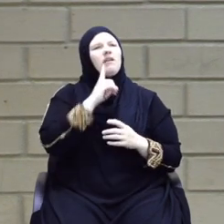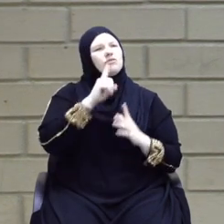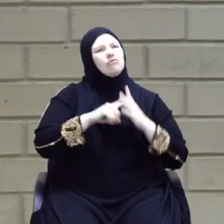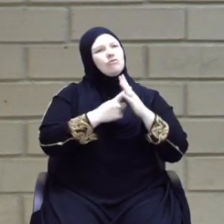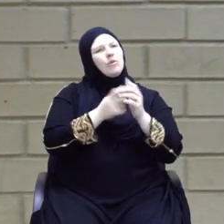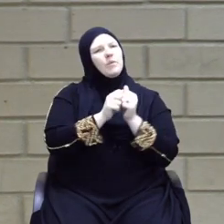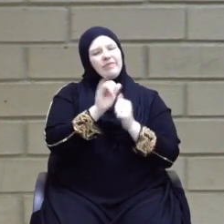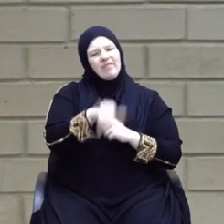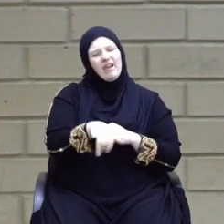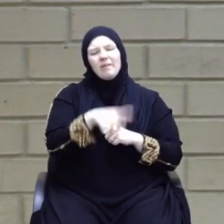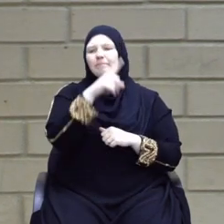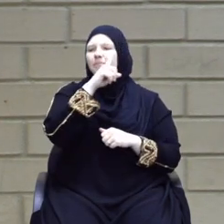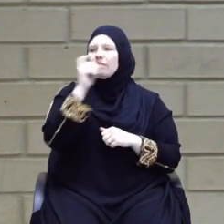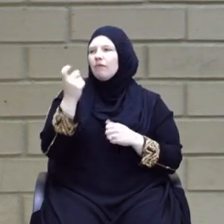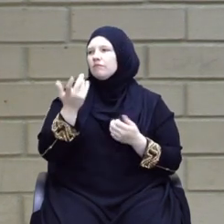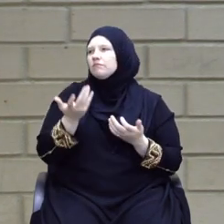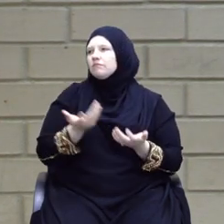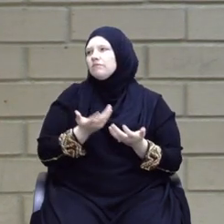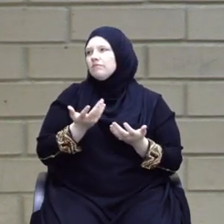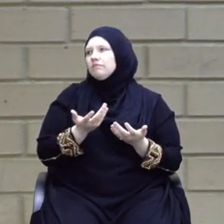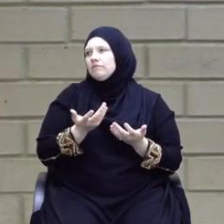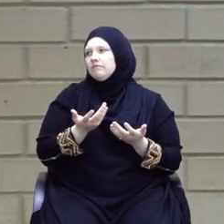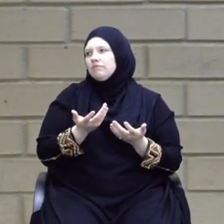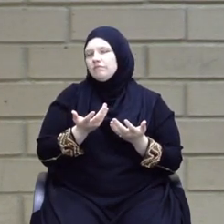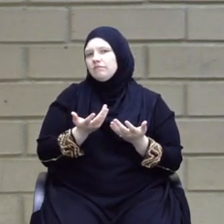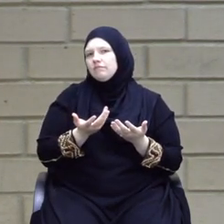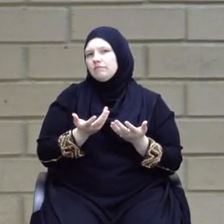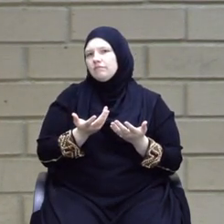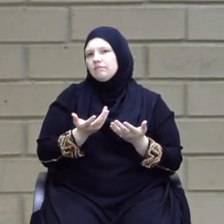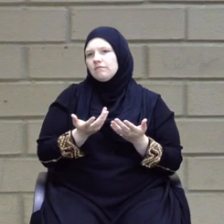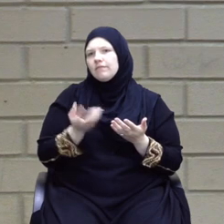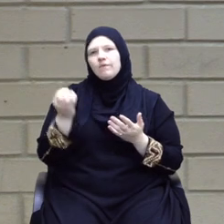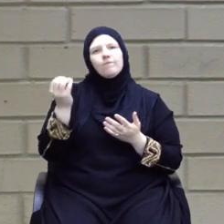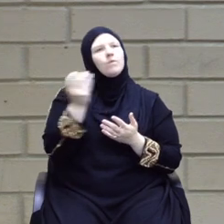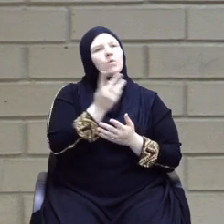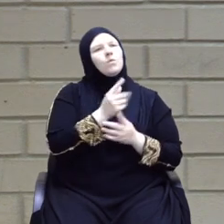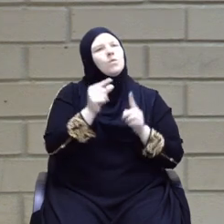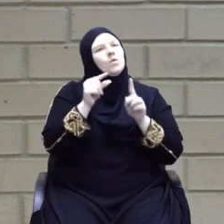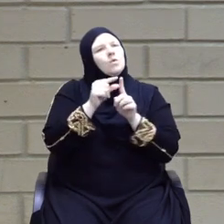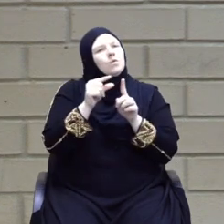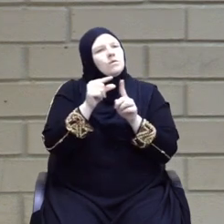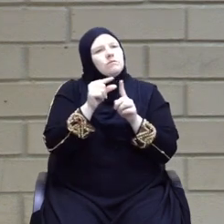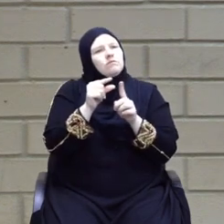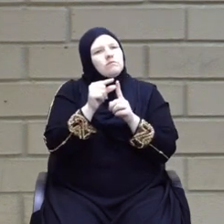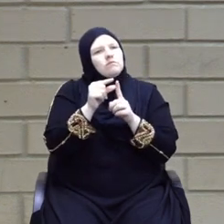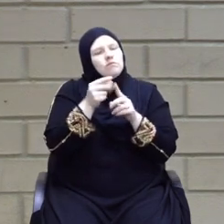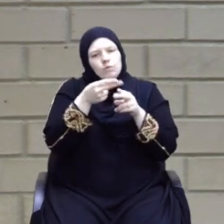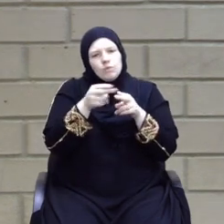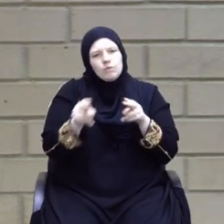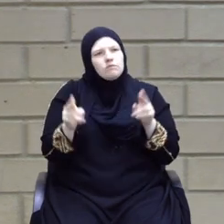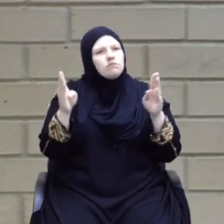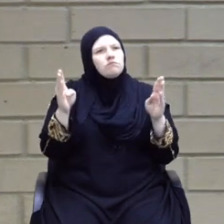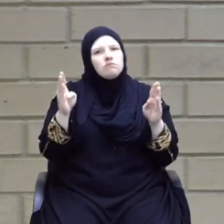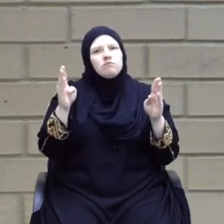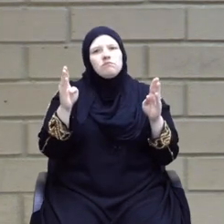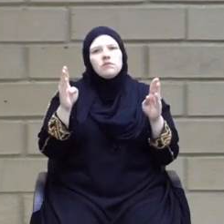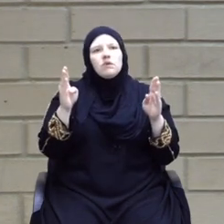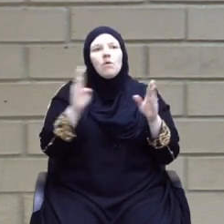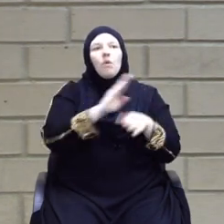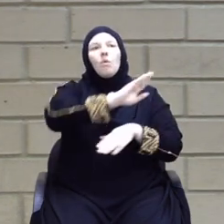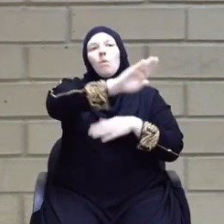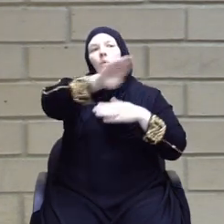because it sums up in a few words the entire